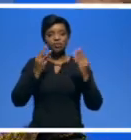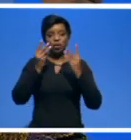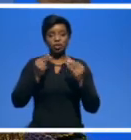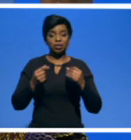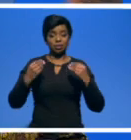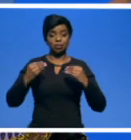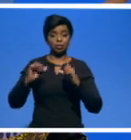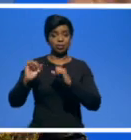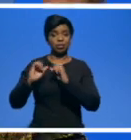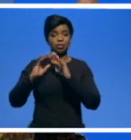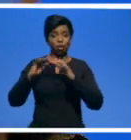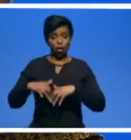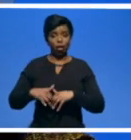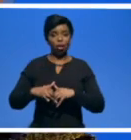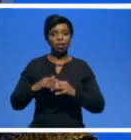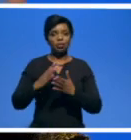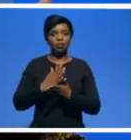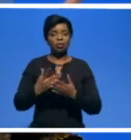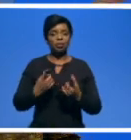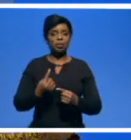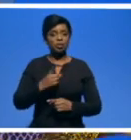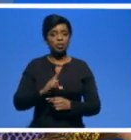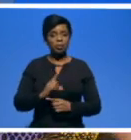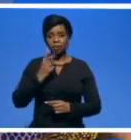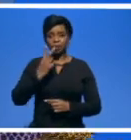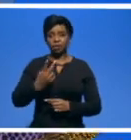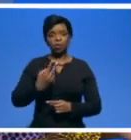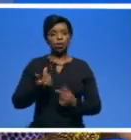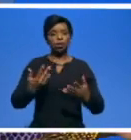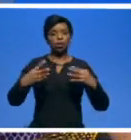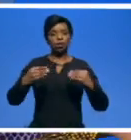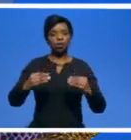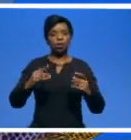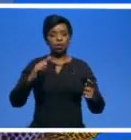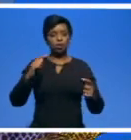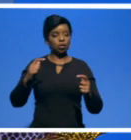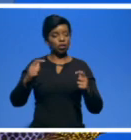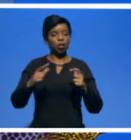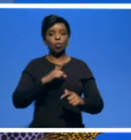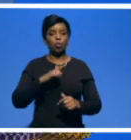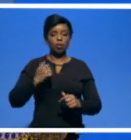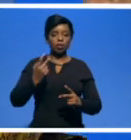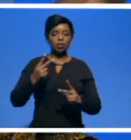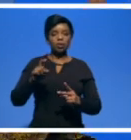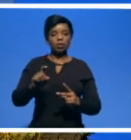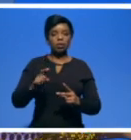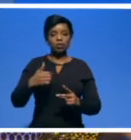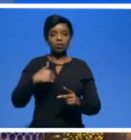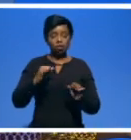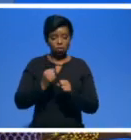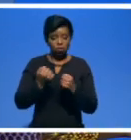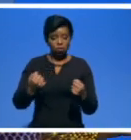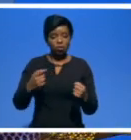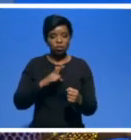bang ba ithwala ba tshintshile di stream tsa di business ka lebaka la bana ba bona hore construction man nka se ke kgone ka lebaka la hore di requirements